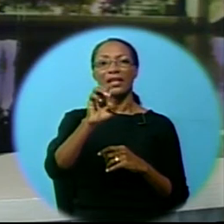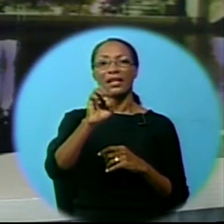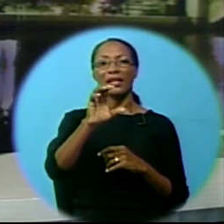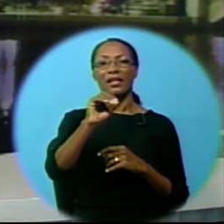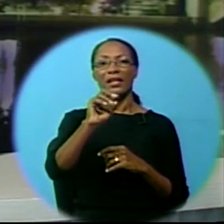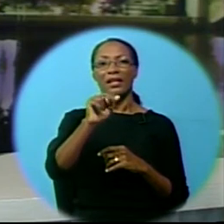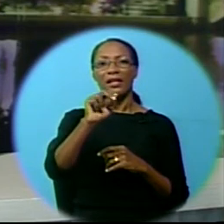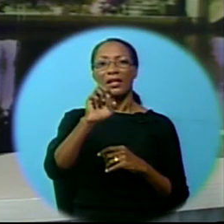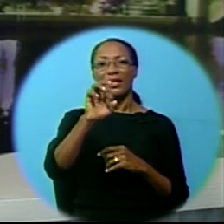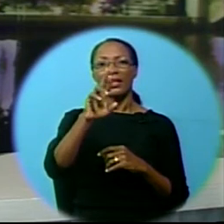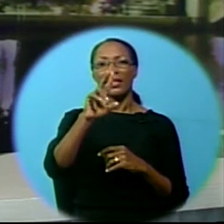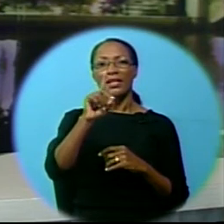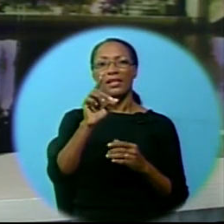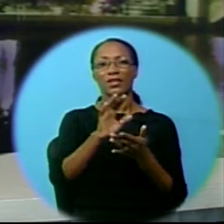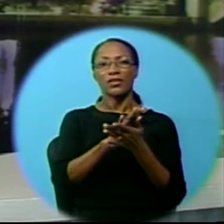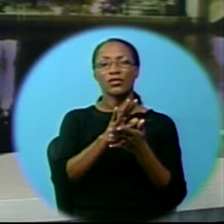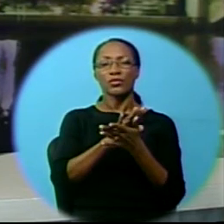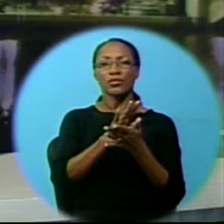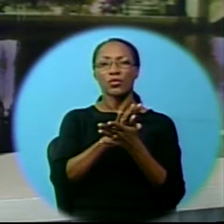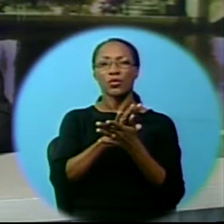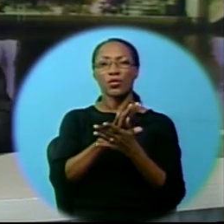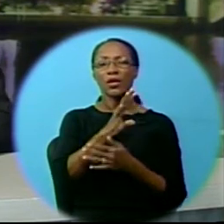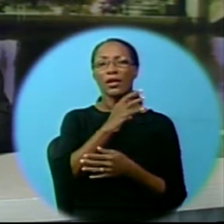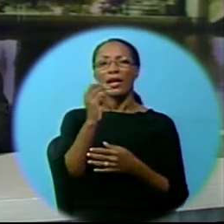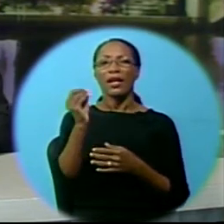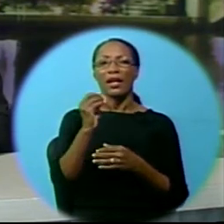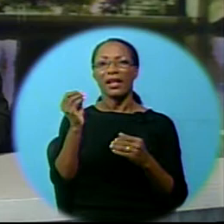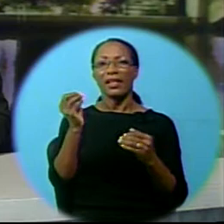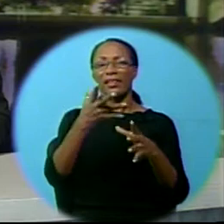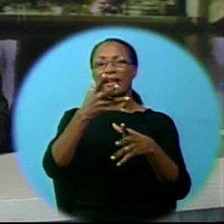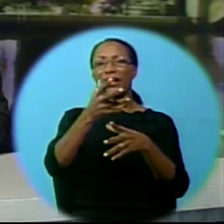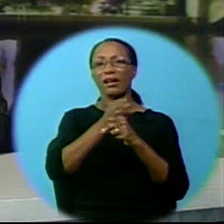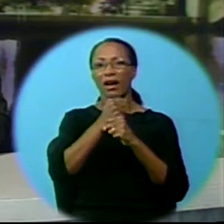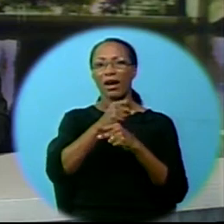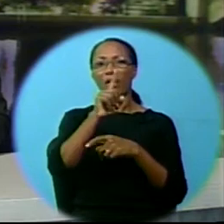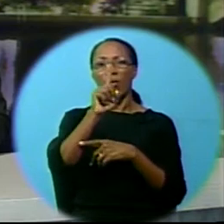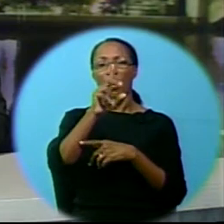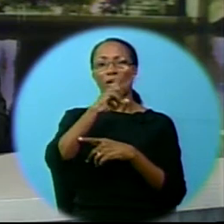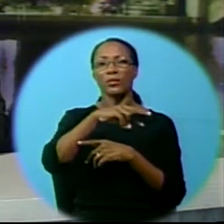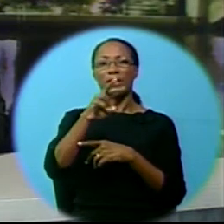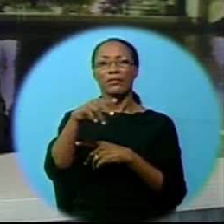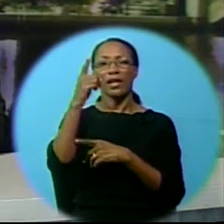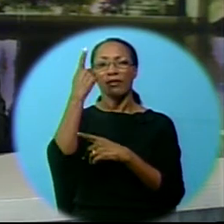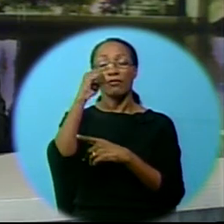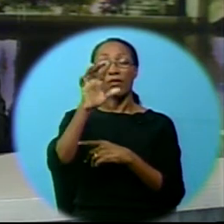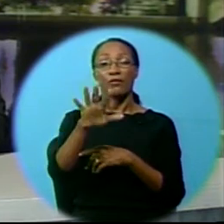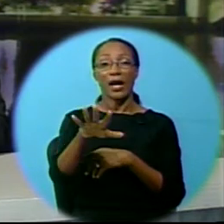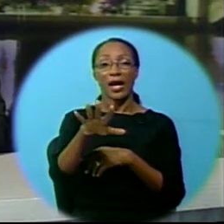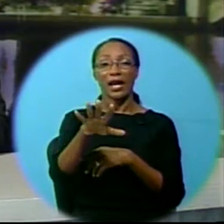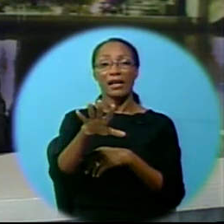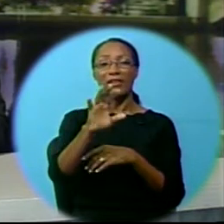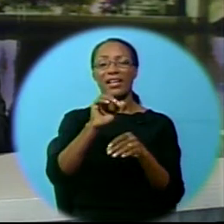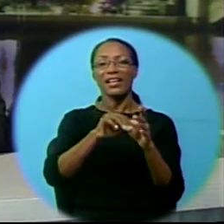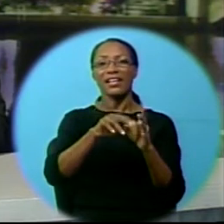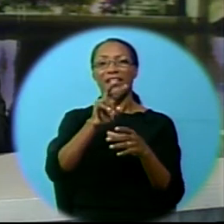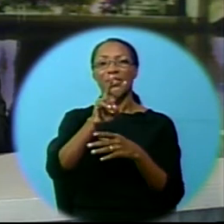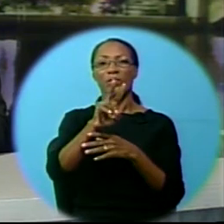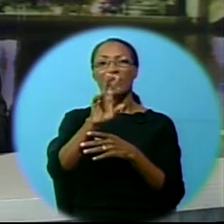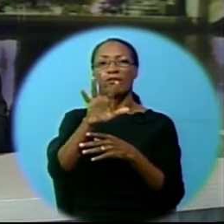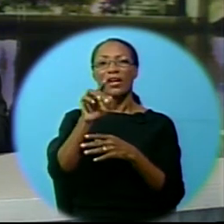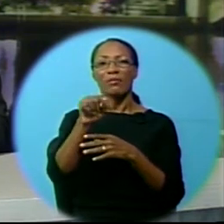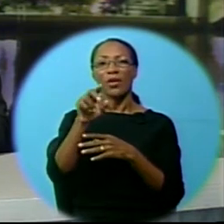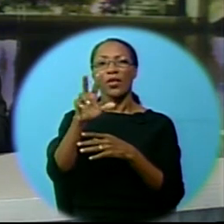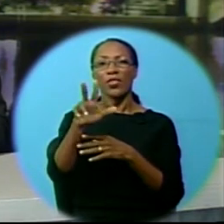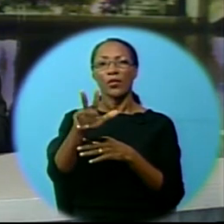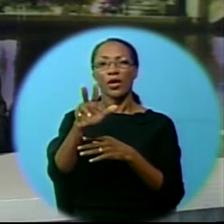reply, St. Leonard's raced to their target with 14.3 overs to spare, finishing on 122 for 5 in 25.3.